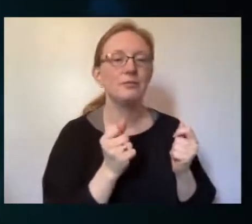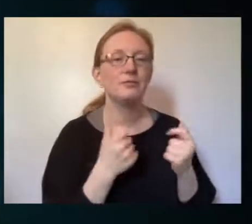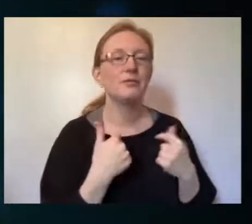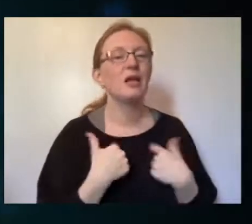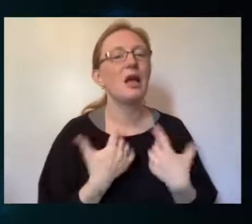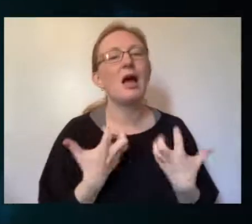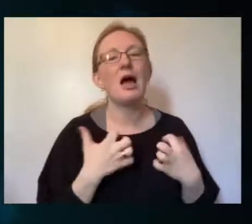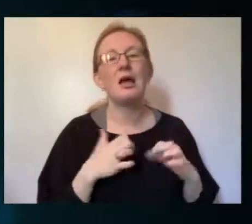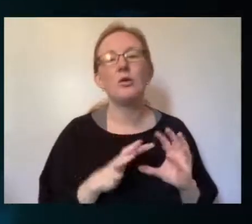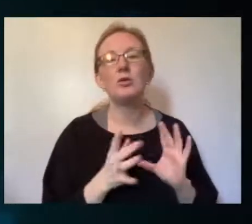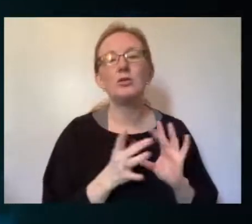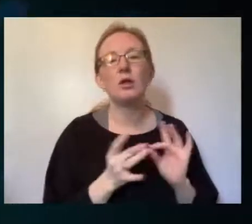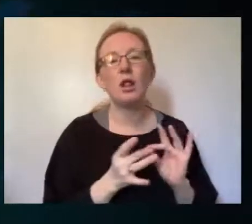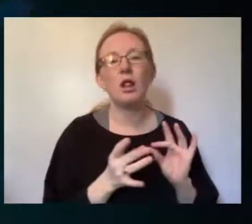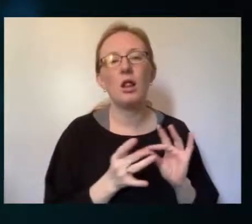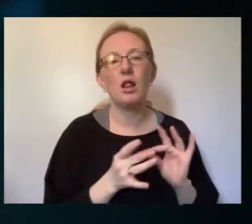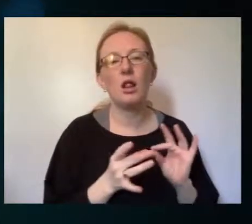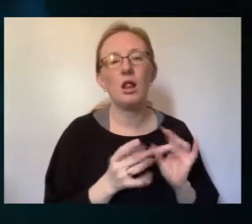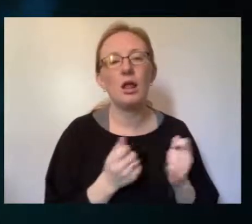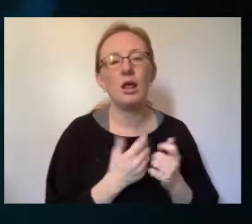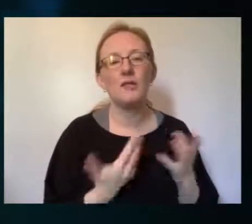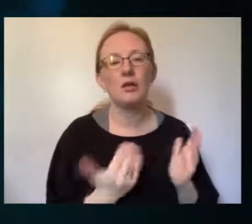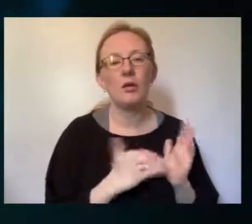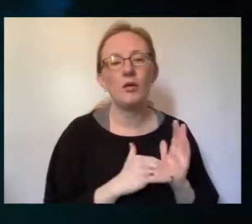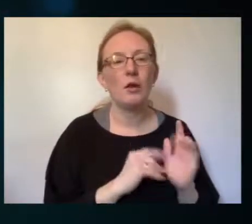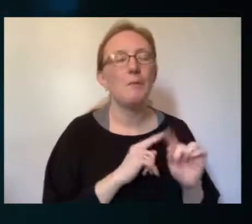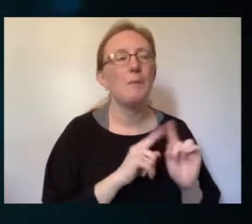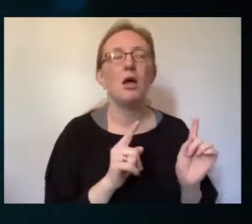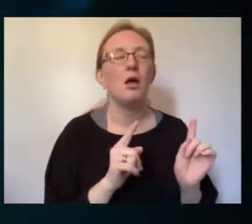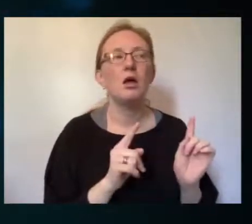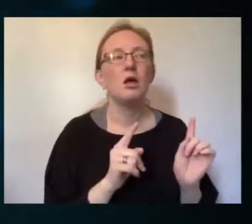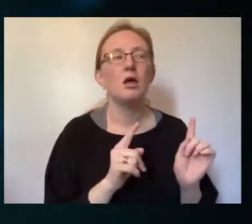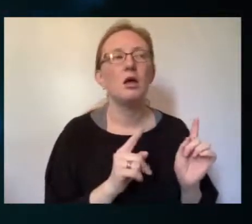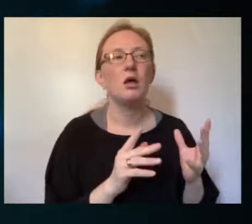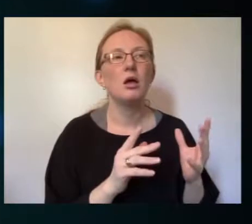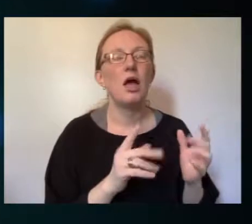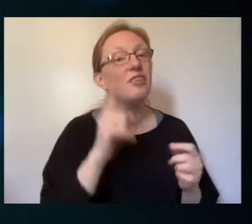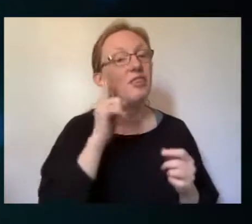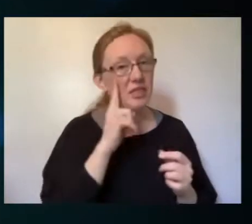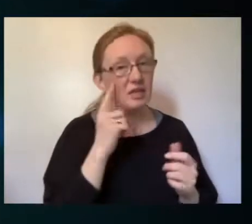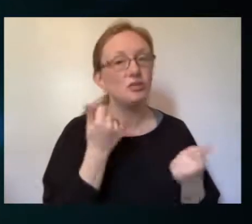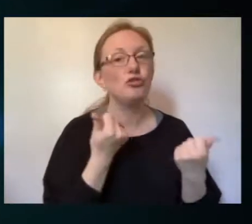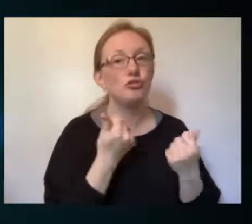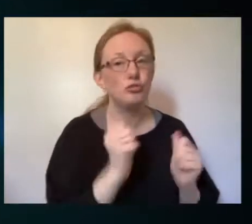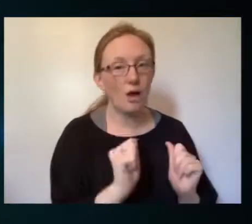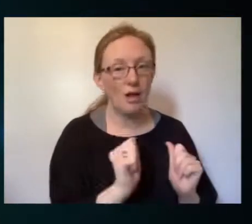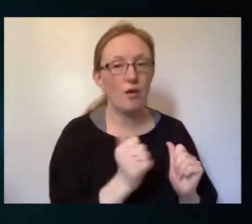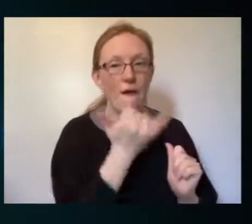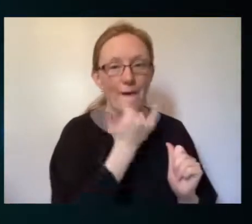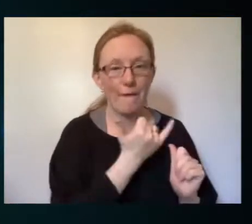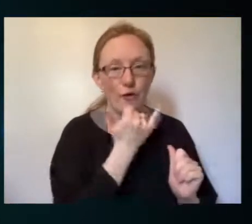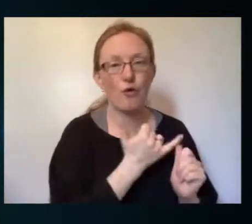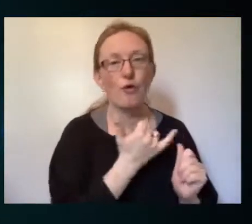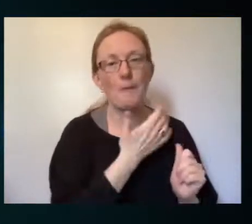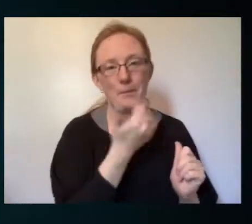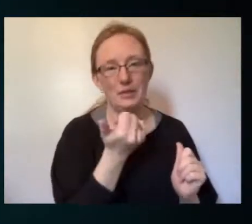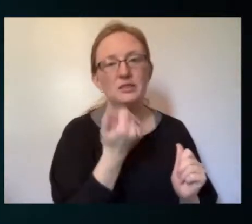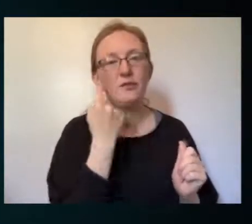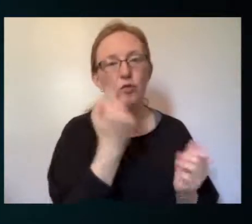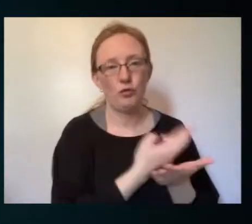reiterate the Silicon Valley, you know, break it and get it wrong, all that sort of thing. But I do think experimentation is this kind of really rich resource we